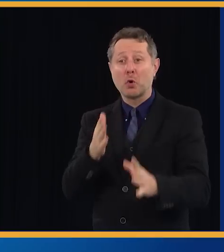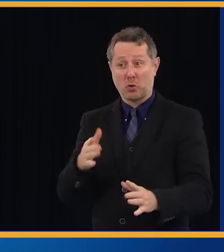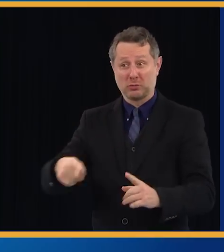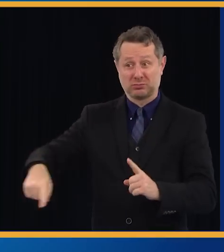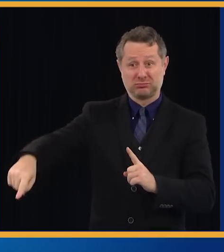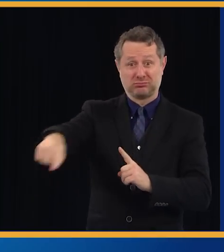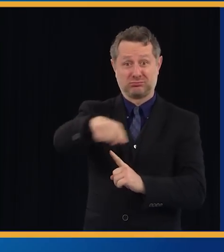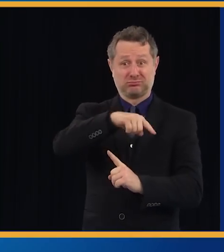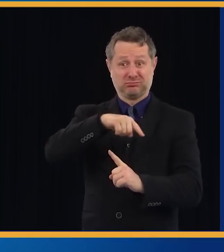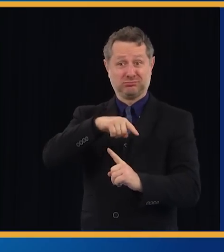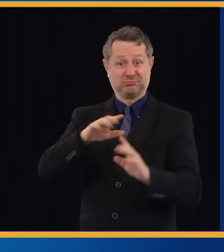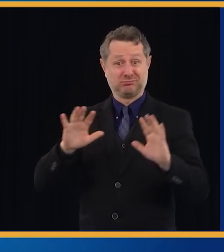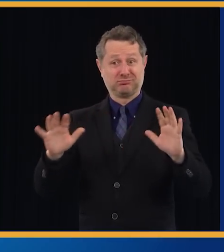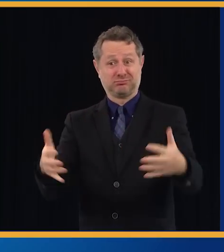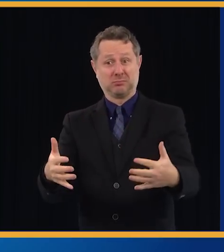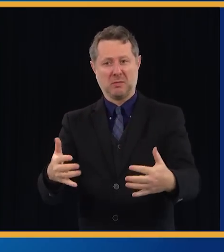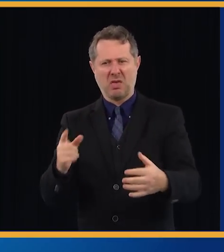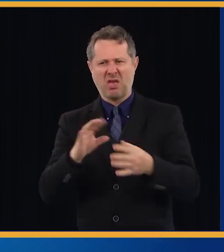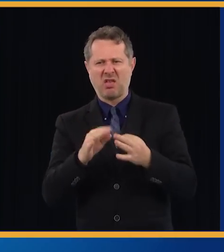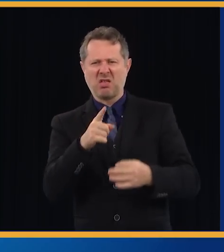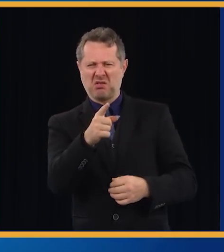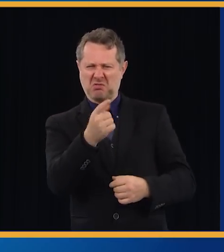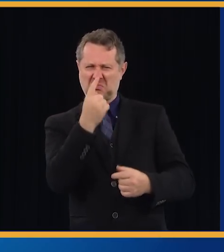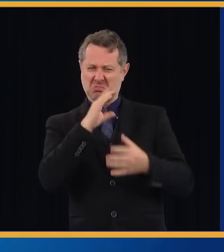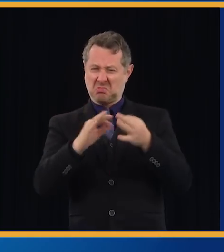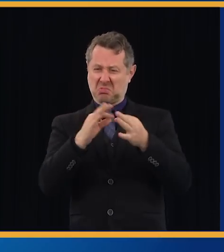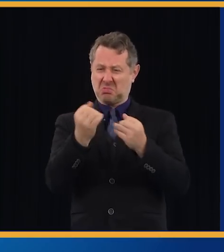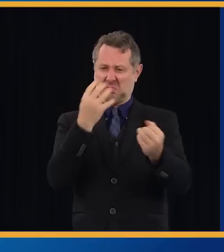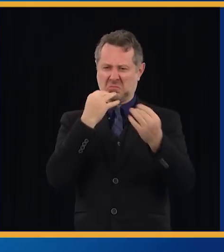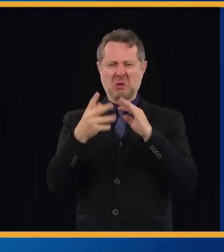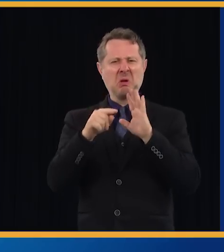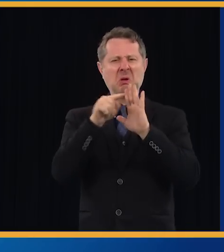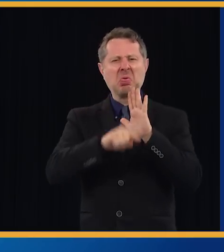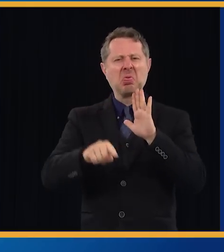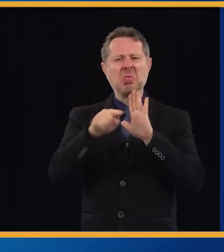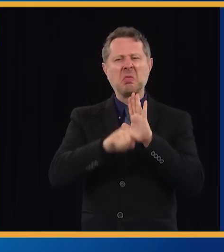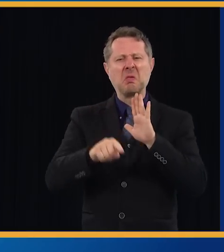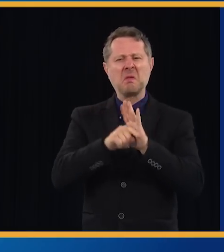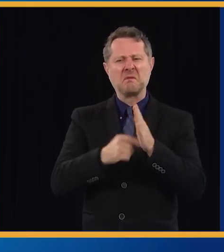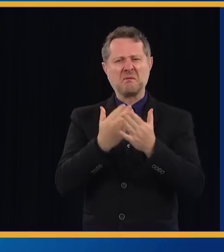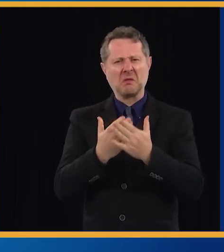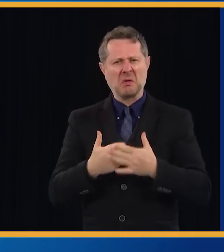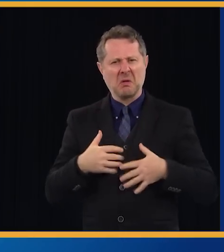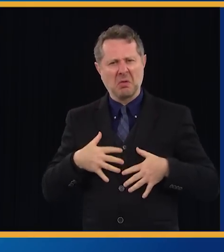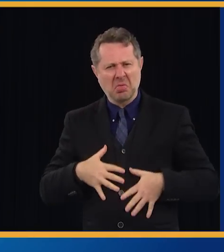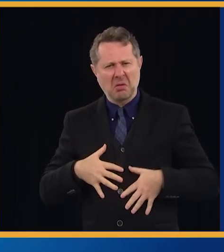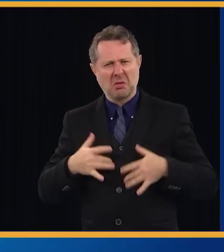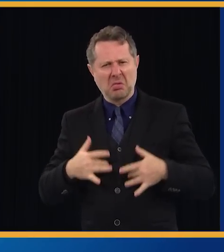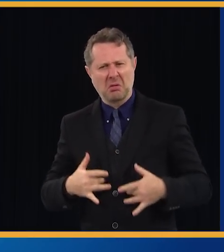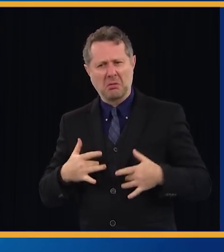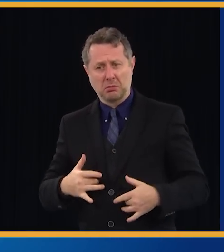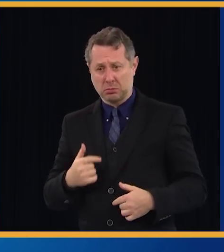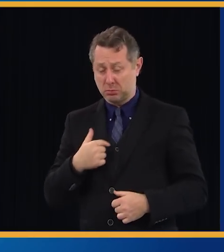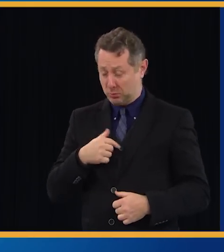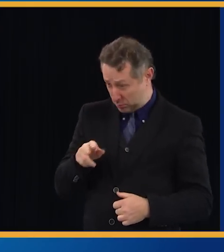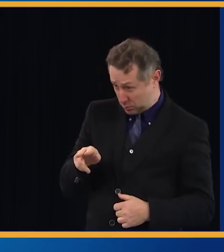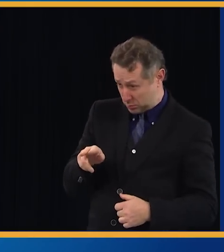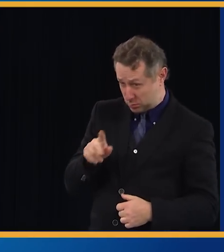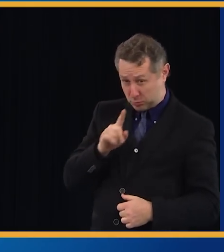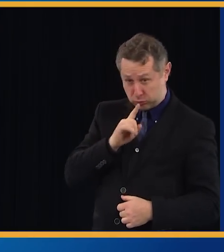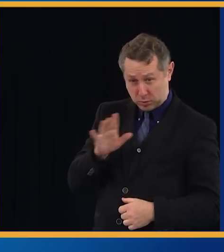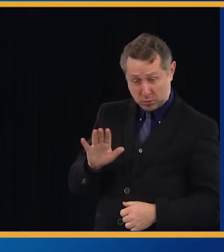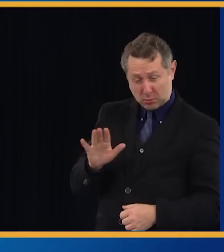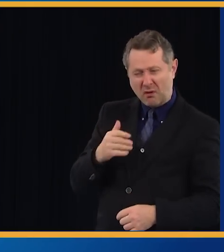give us grim facts, troubling facts. I don't give grim facts. I don't give